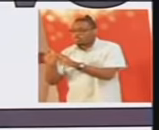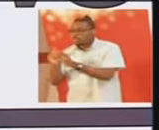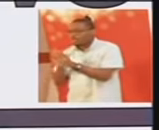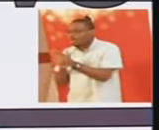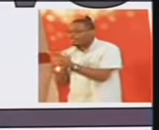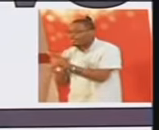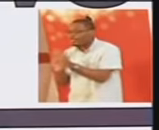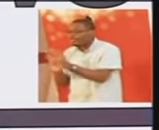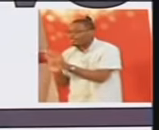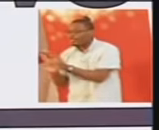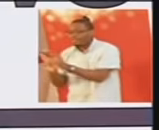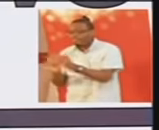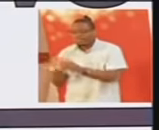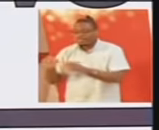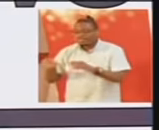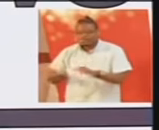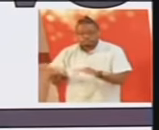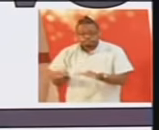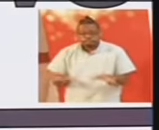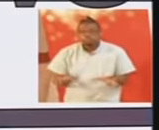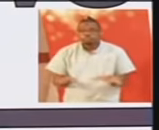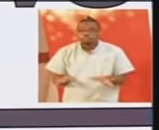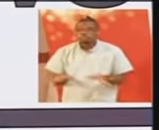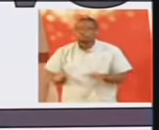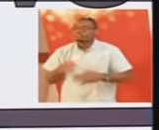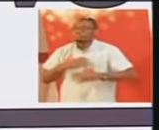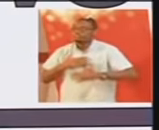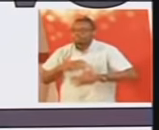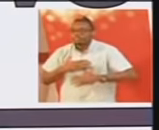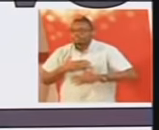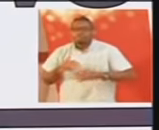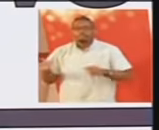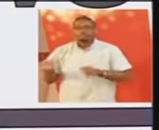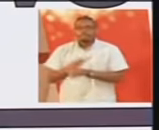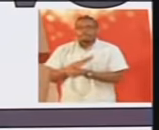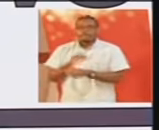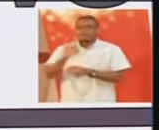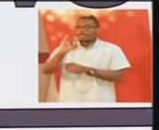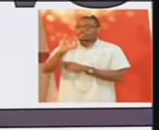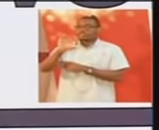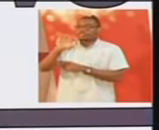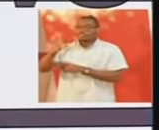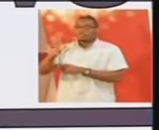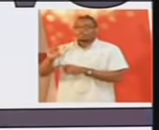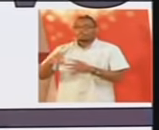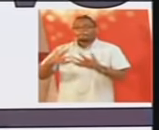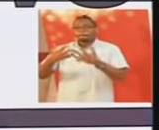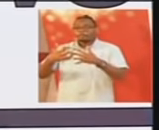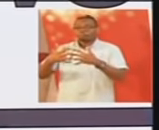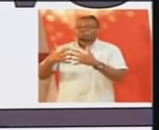care unit, seeing the intensive care unit full with intubated patients hooked up to ventilators all